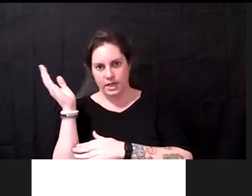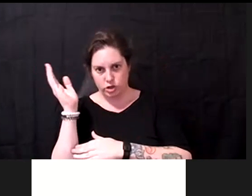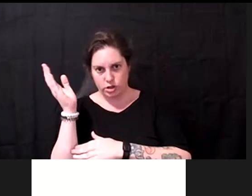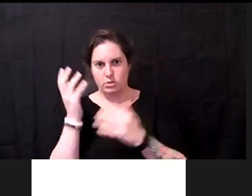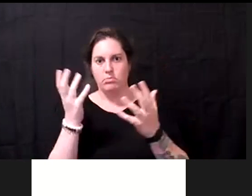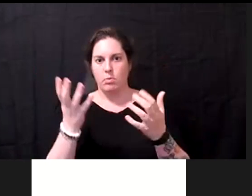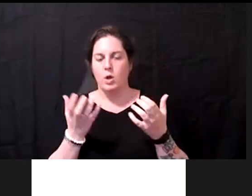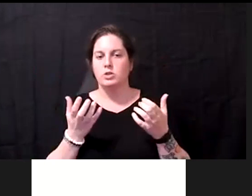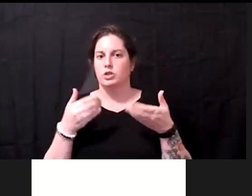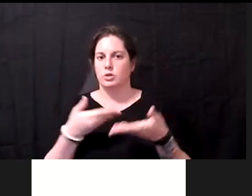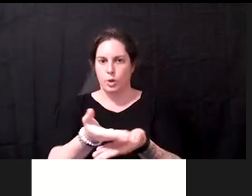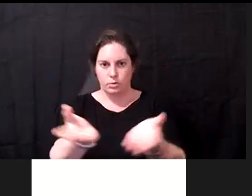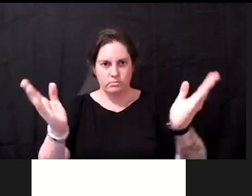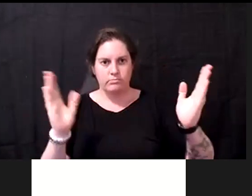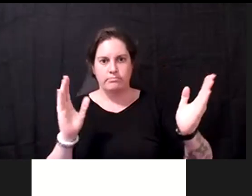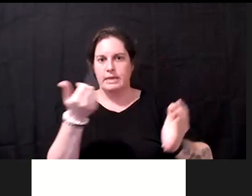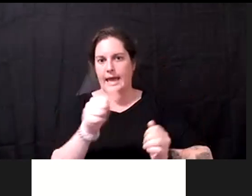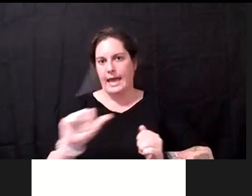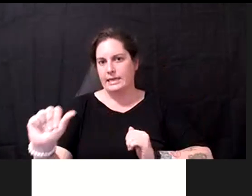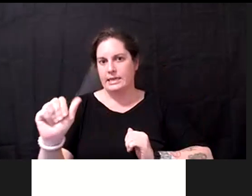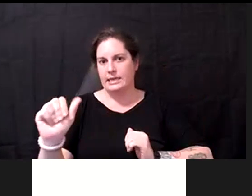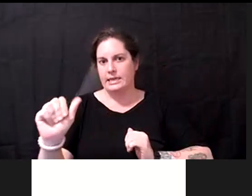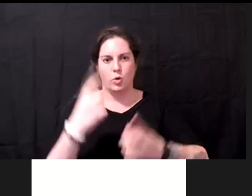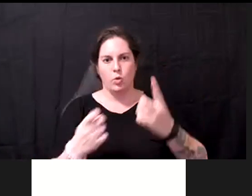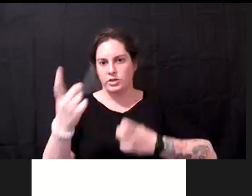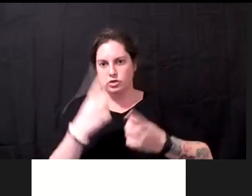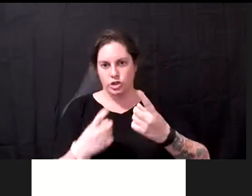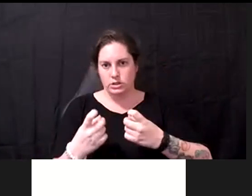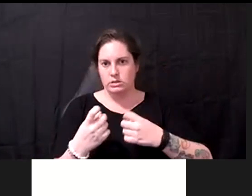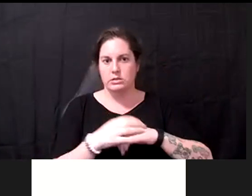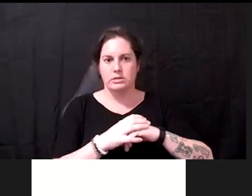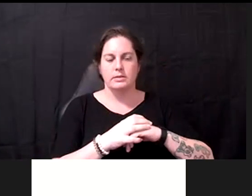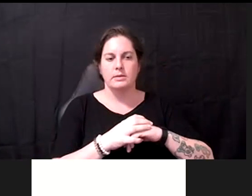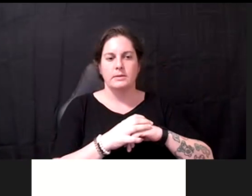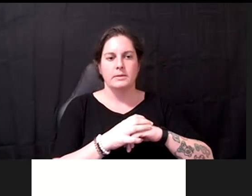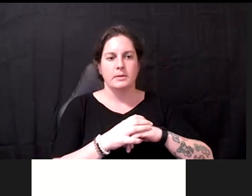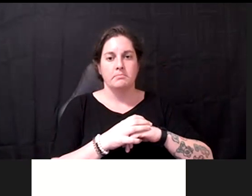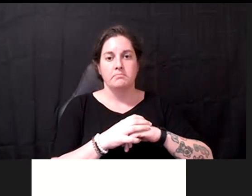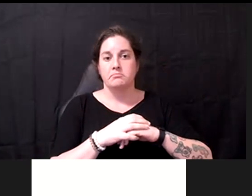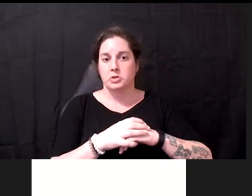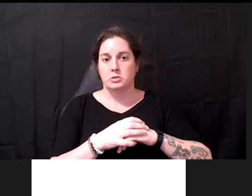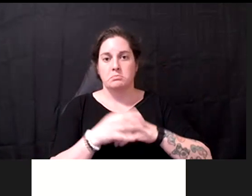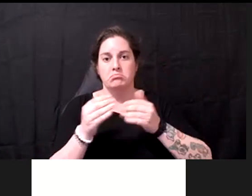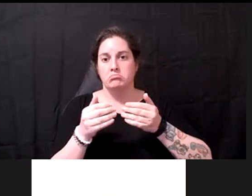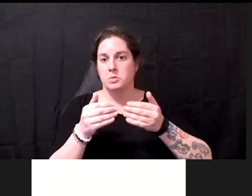floor for any questions that you might have. So simply unmute your